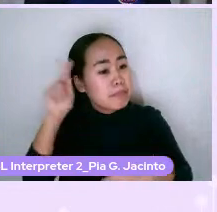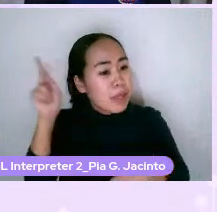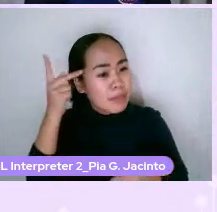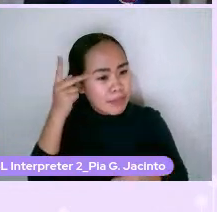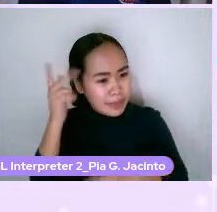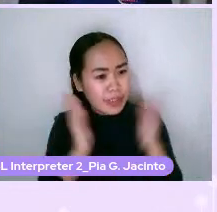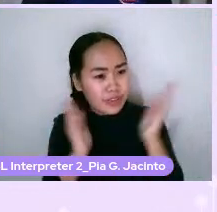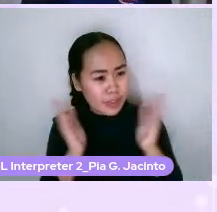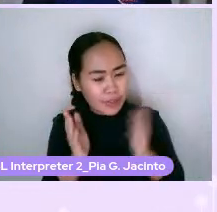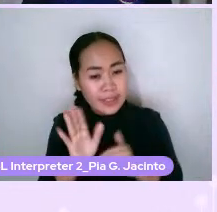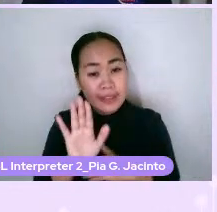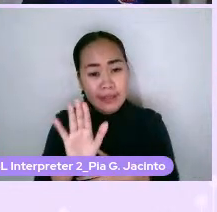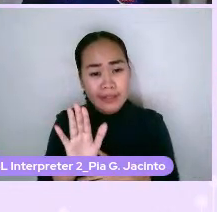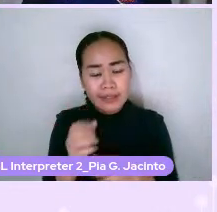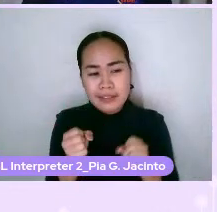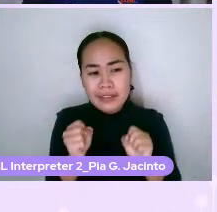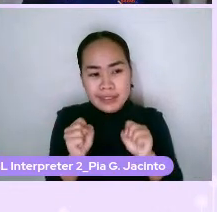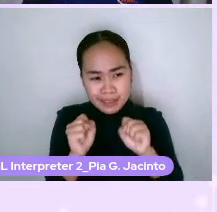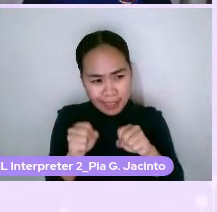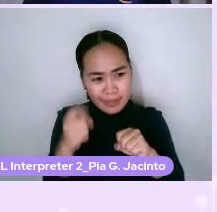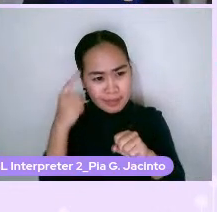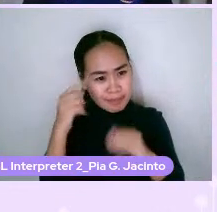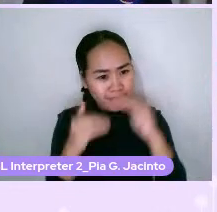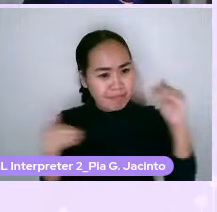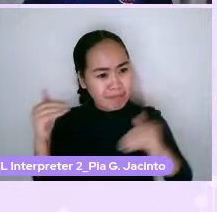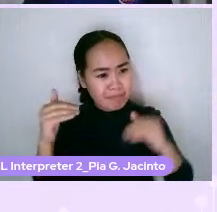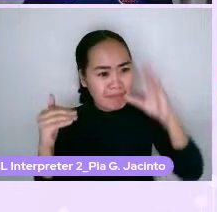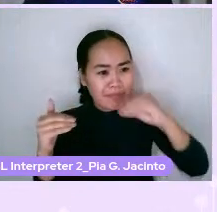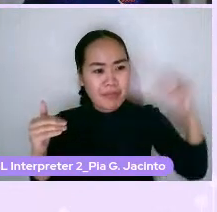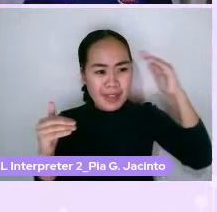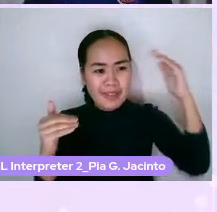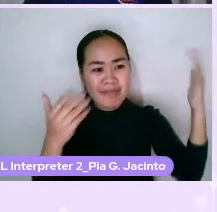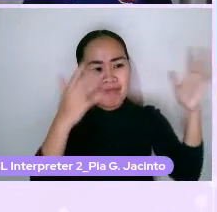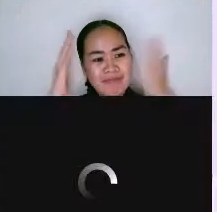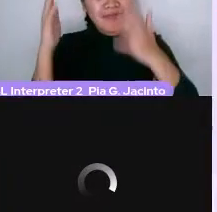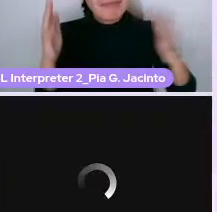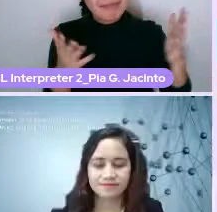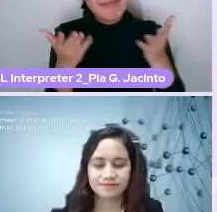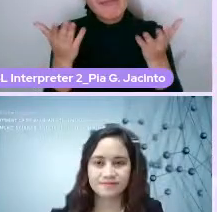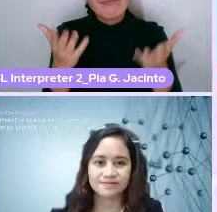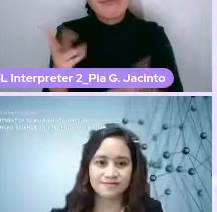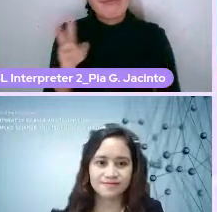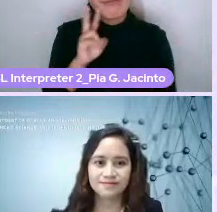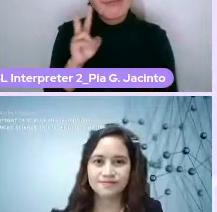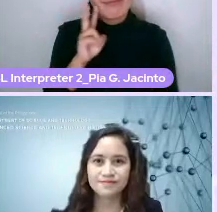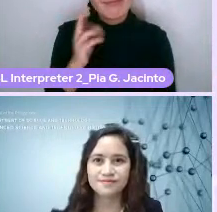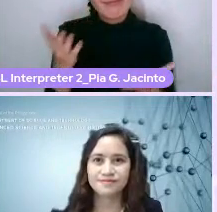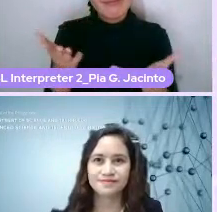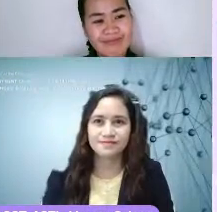male-dominated fields. Palakpakan po nating lahat si Ms. Vanessa Oceana.